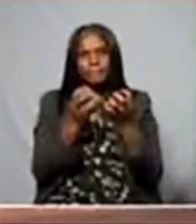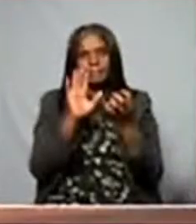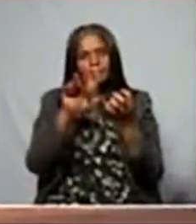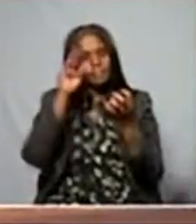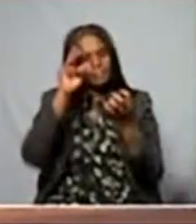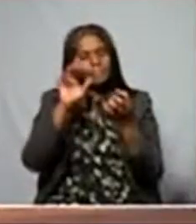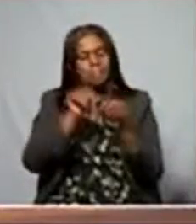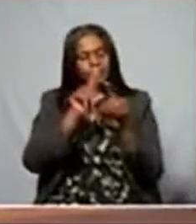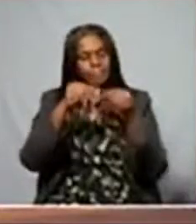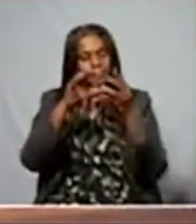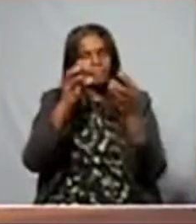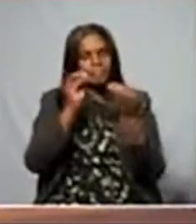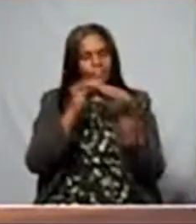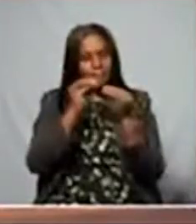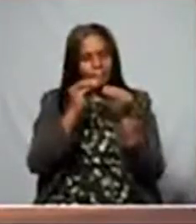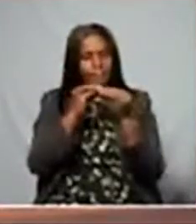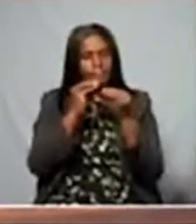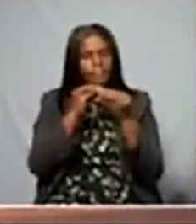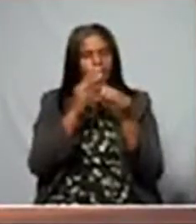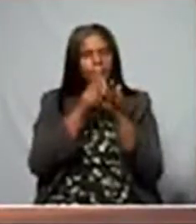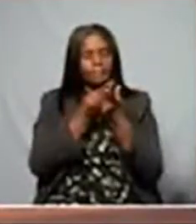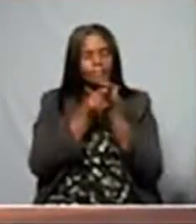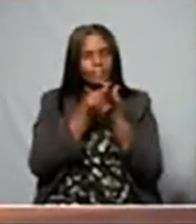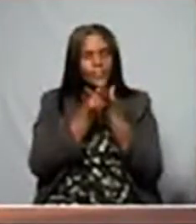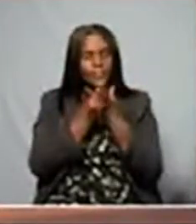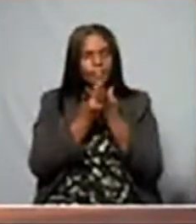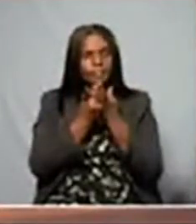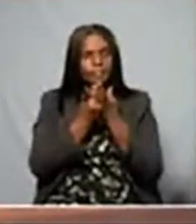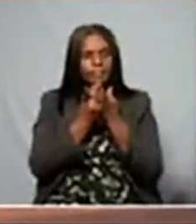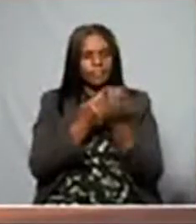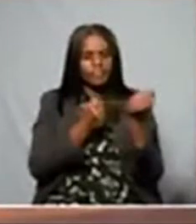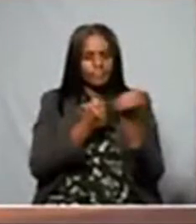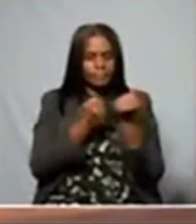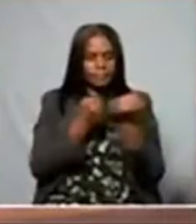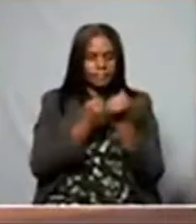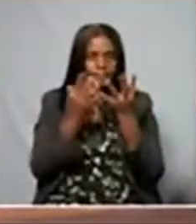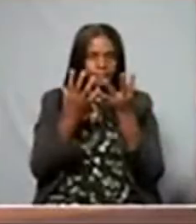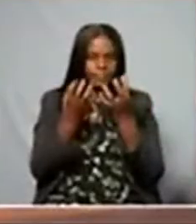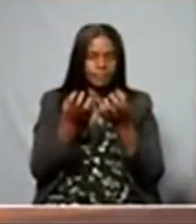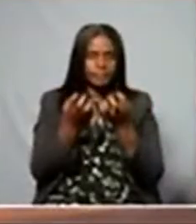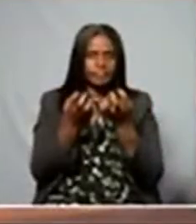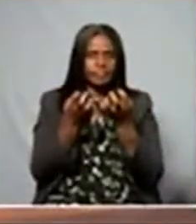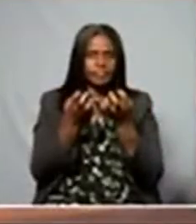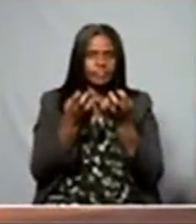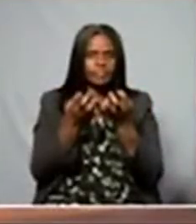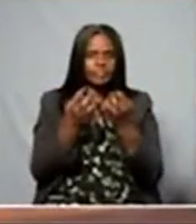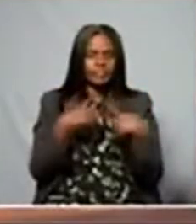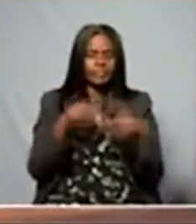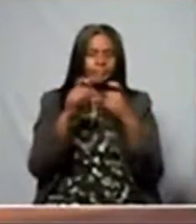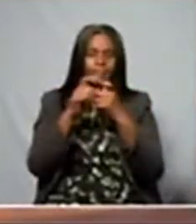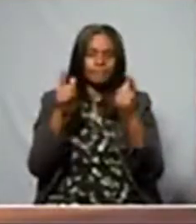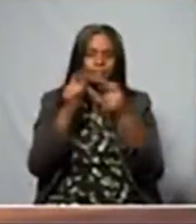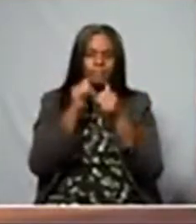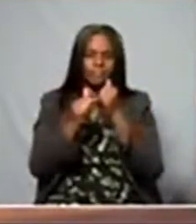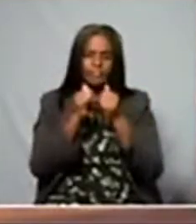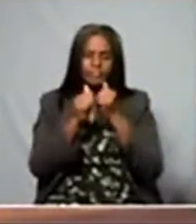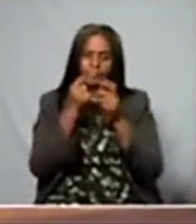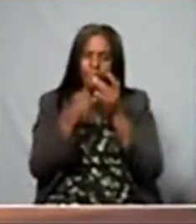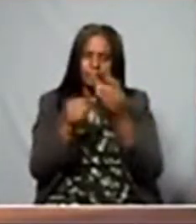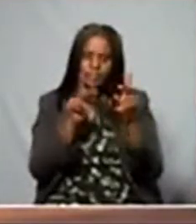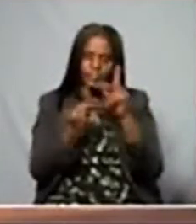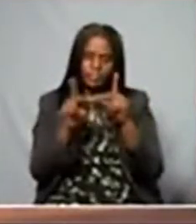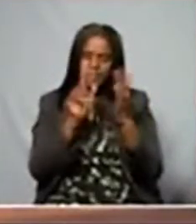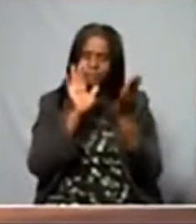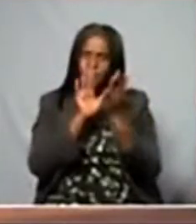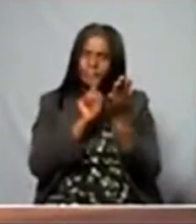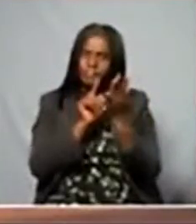was given quite a lot of money to support the drought challenges that which our people